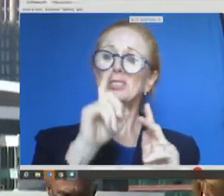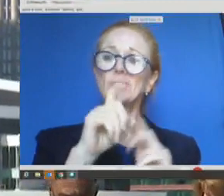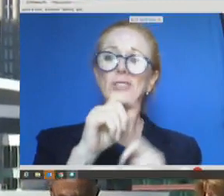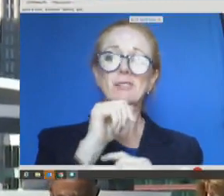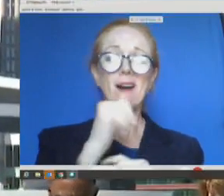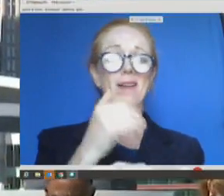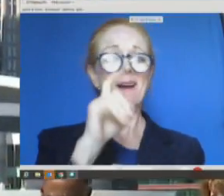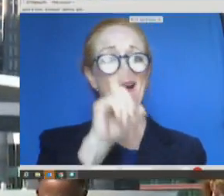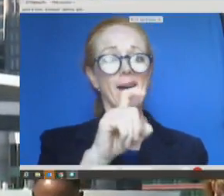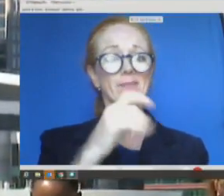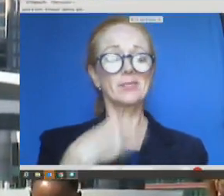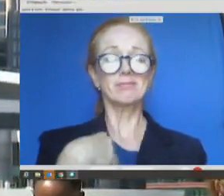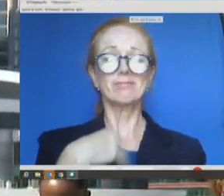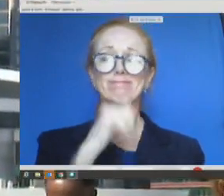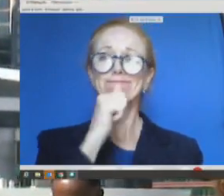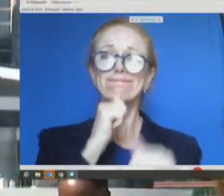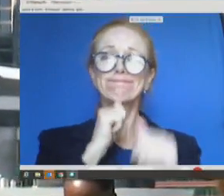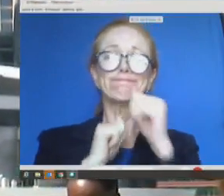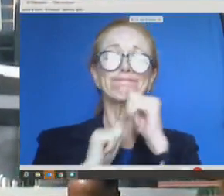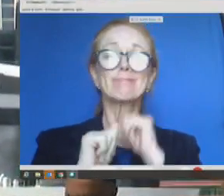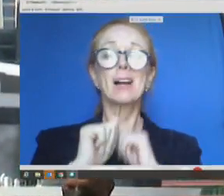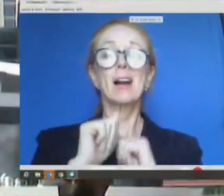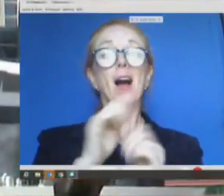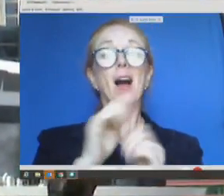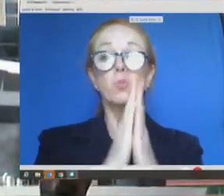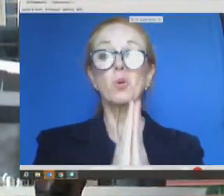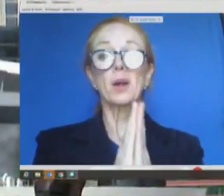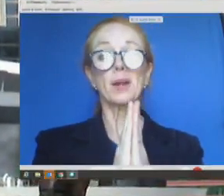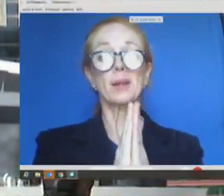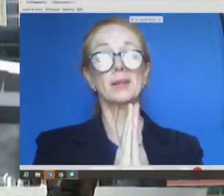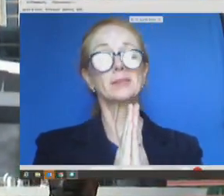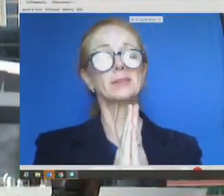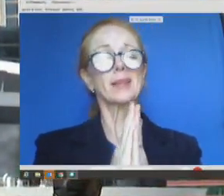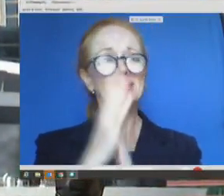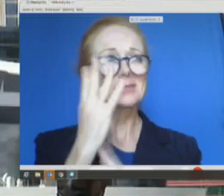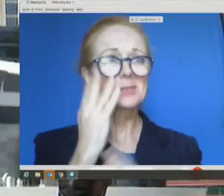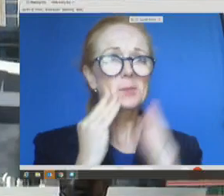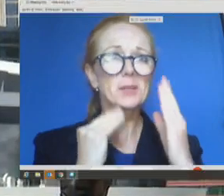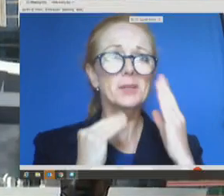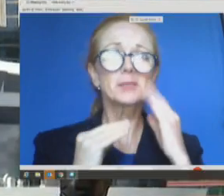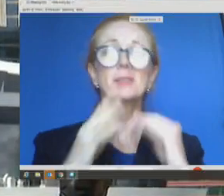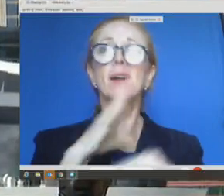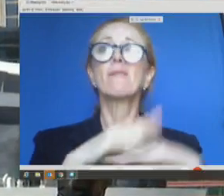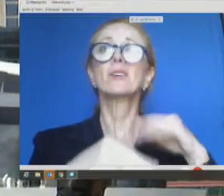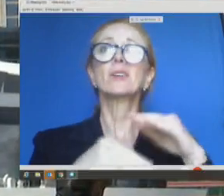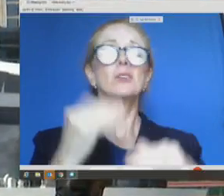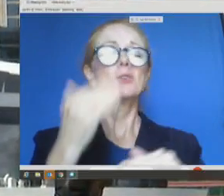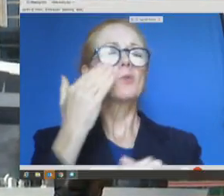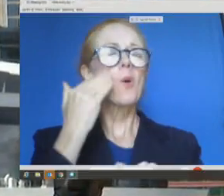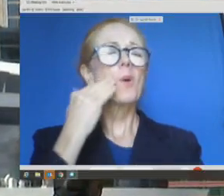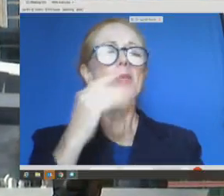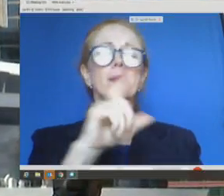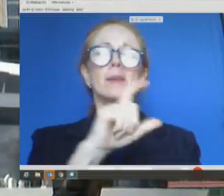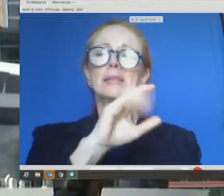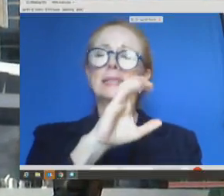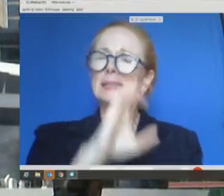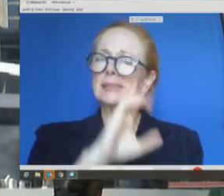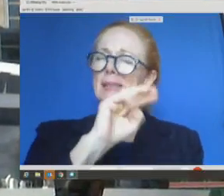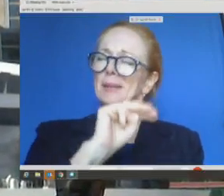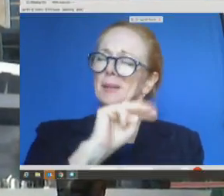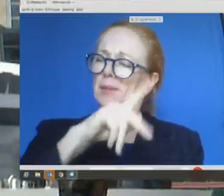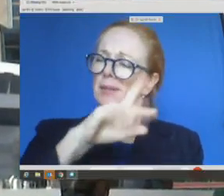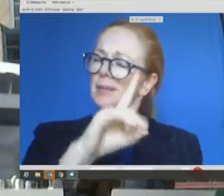and live through. You know, I do pray that they find comfort in knowing that the police department did what we had to do to hold these